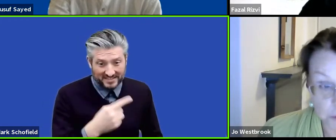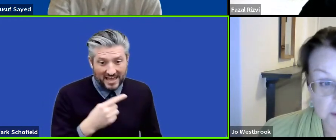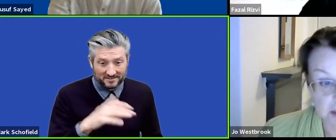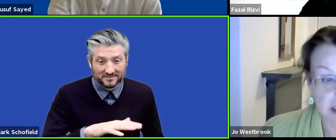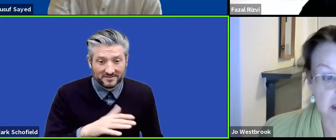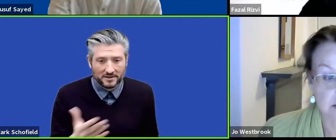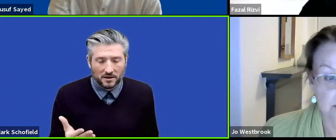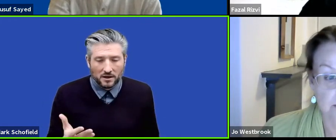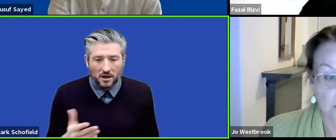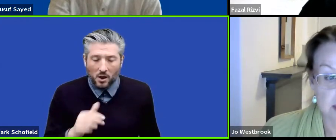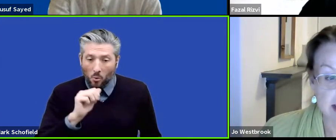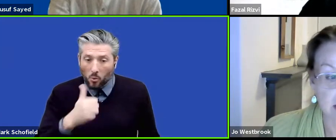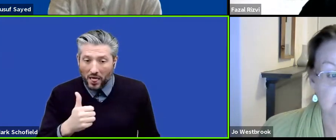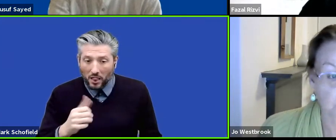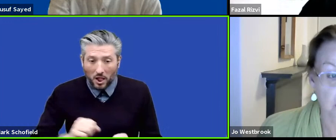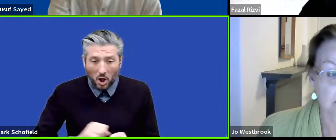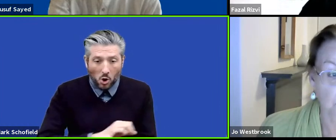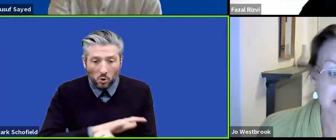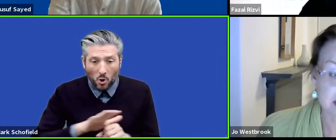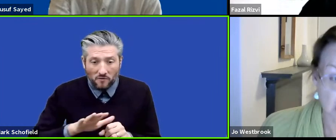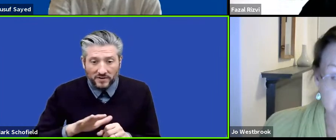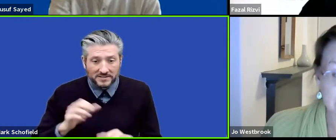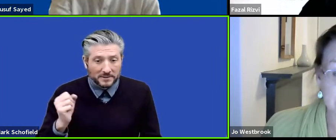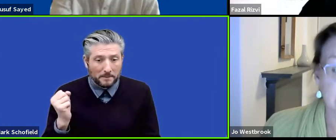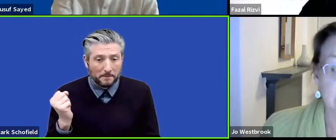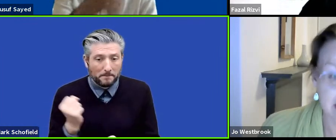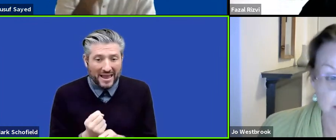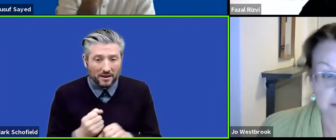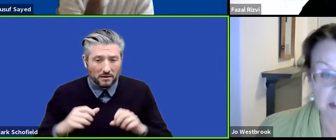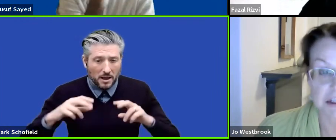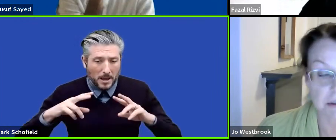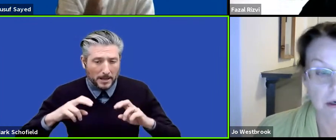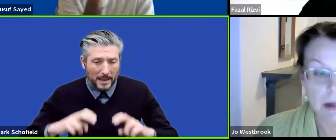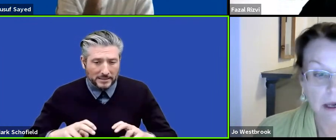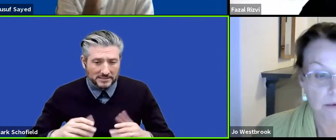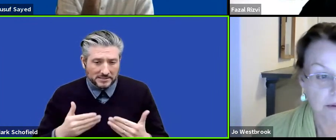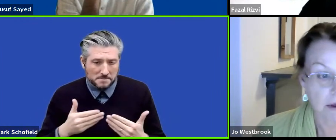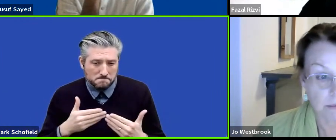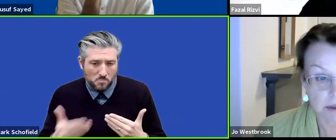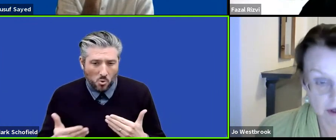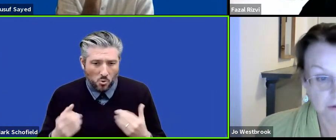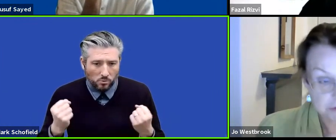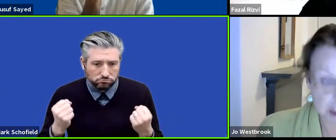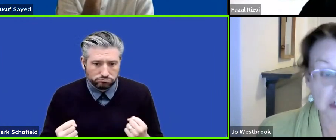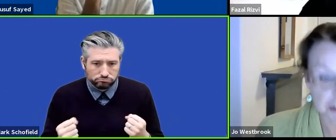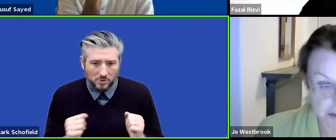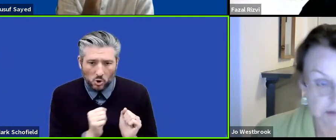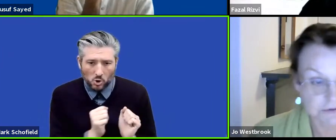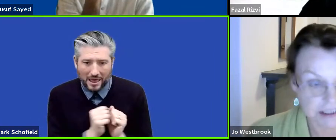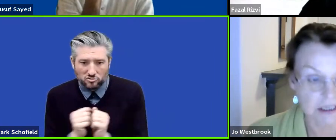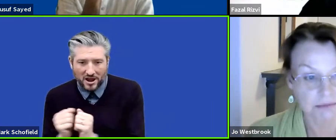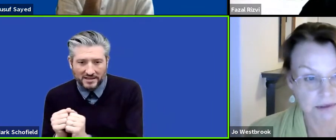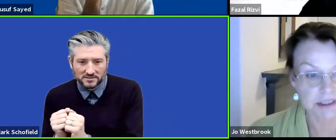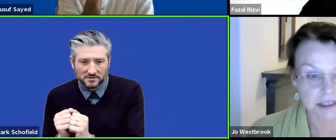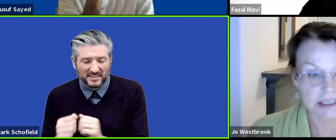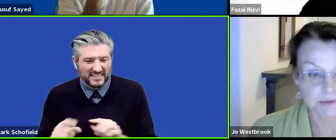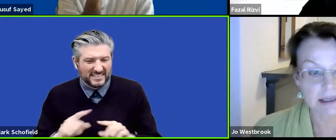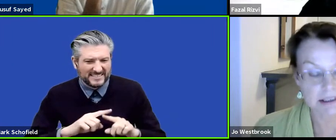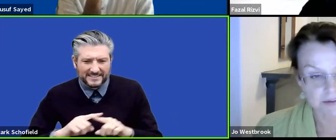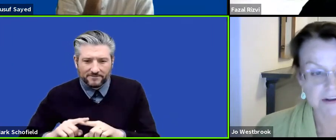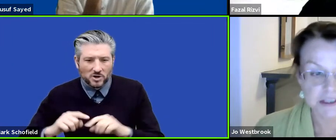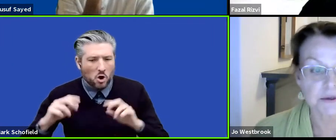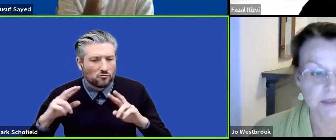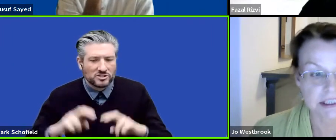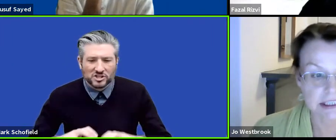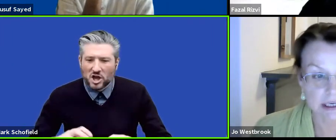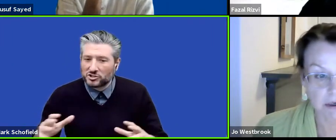COVID-19 force education policy analysts to work more determinedly in collaboration with other researchers, for example, as well?